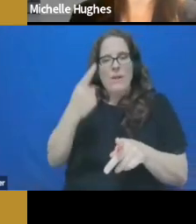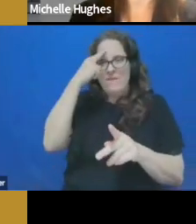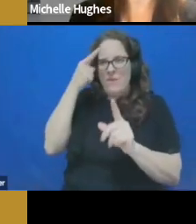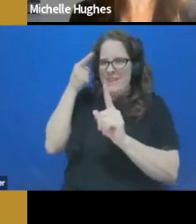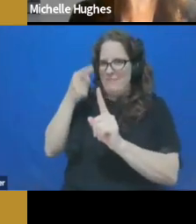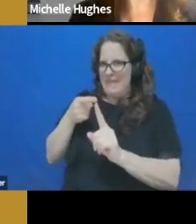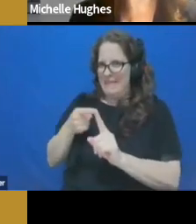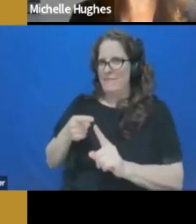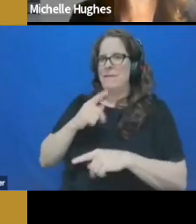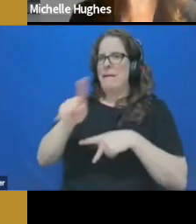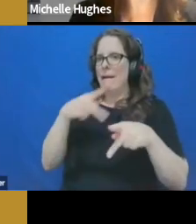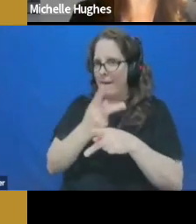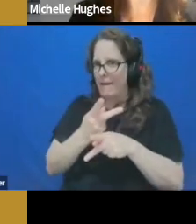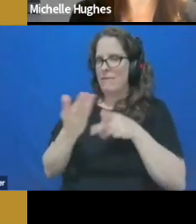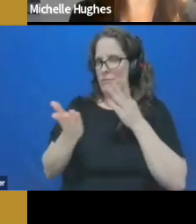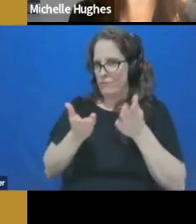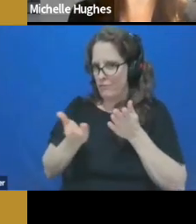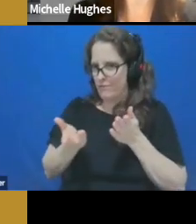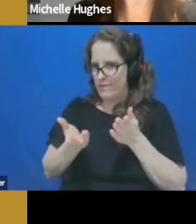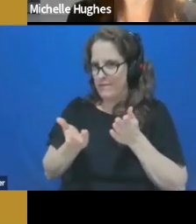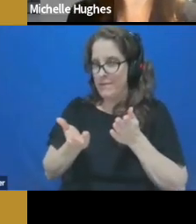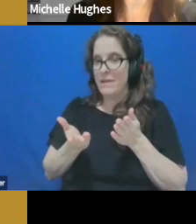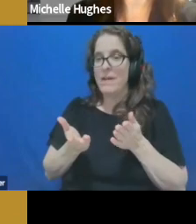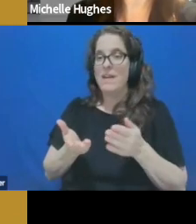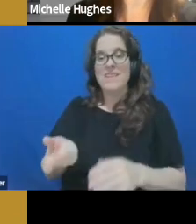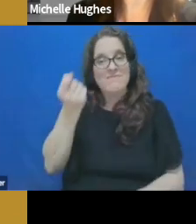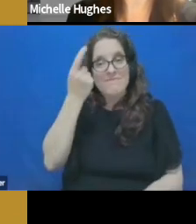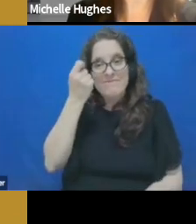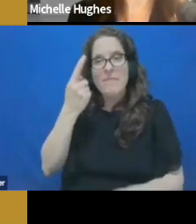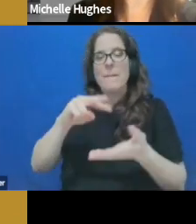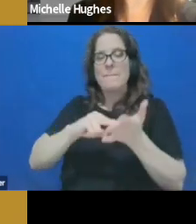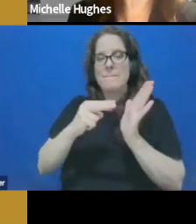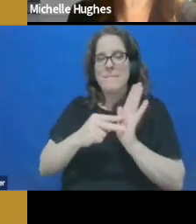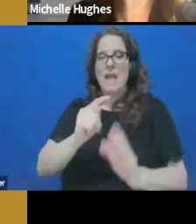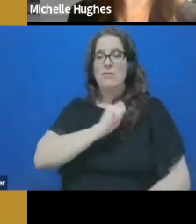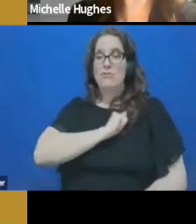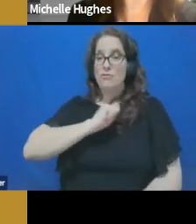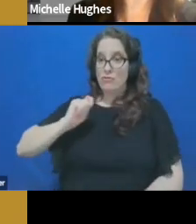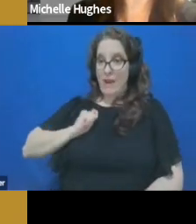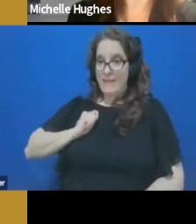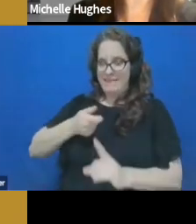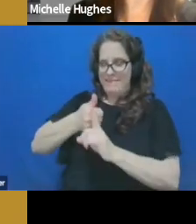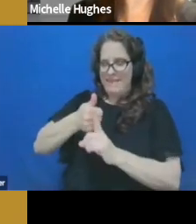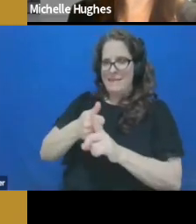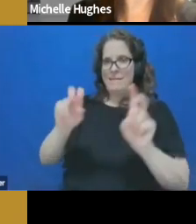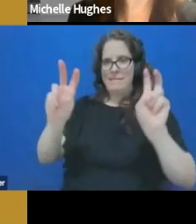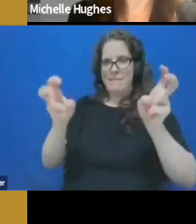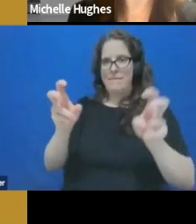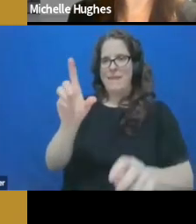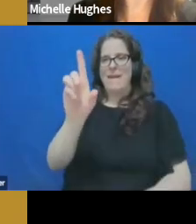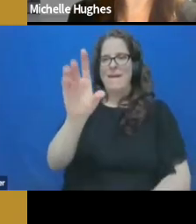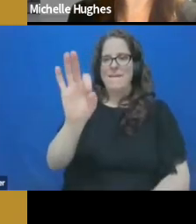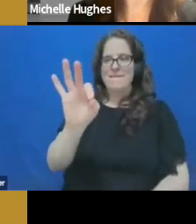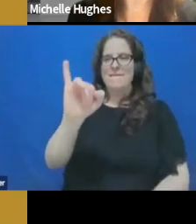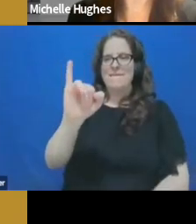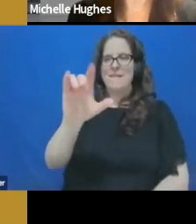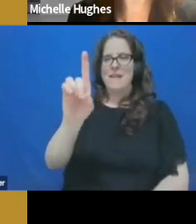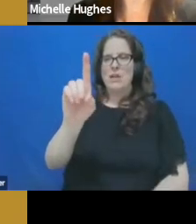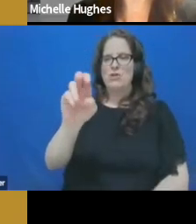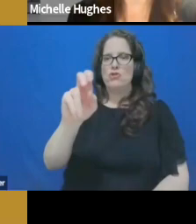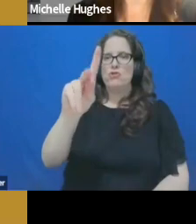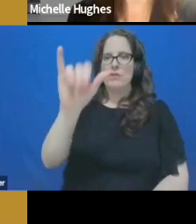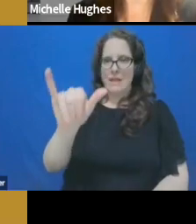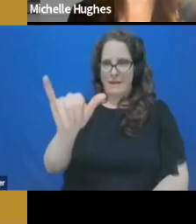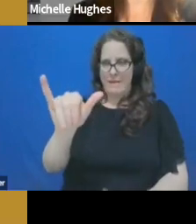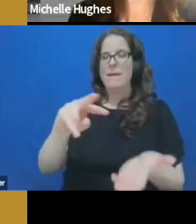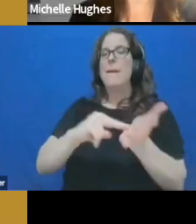trust. This means the trustee is a fiduciary. They are legally obligated to handle trust assets in